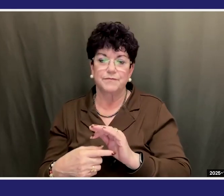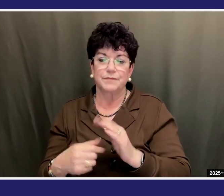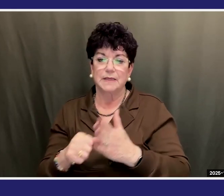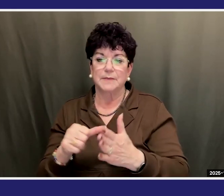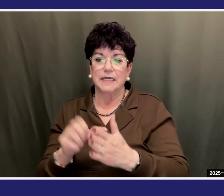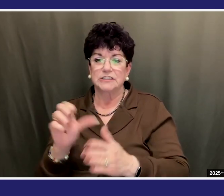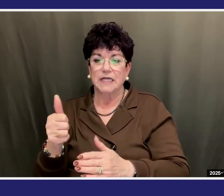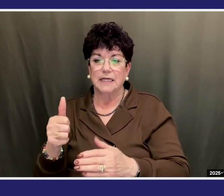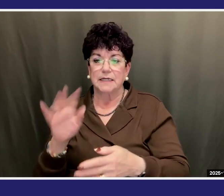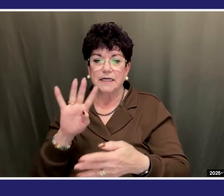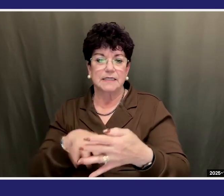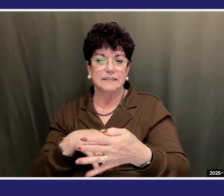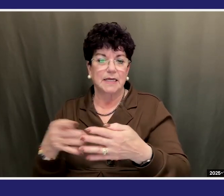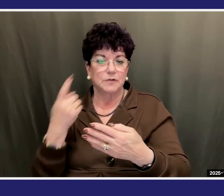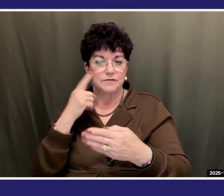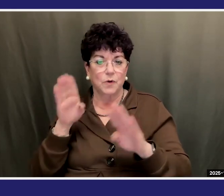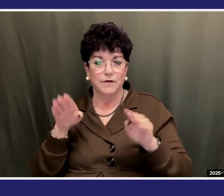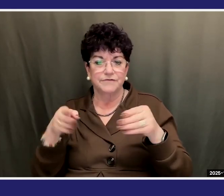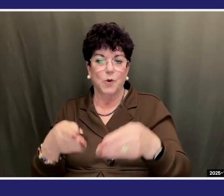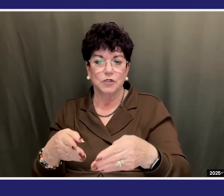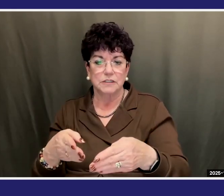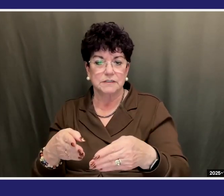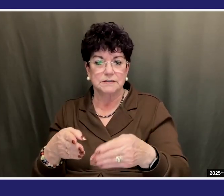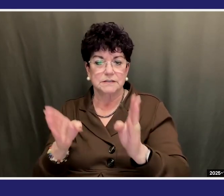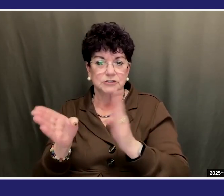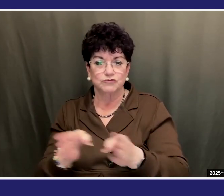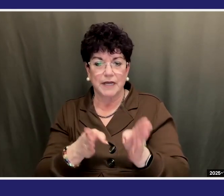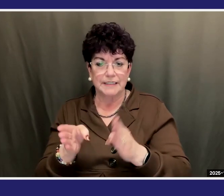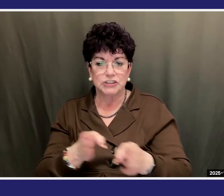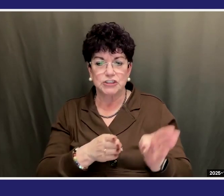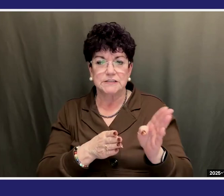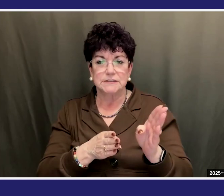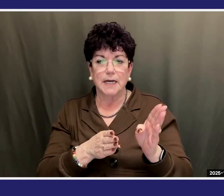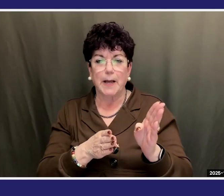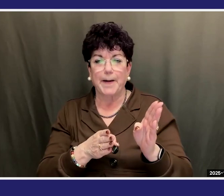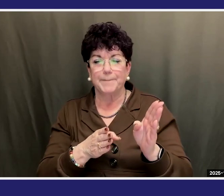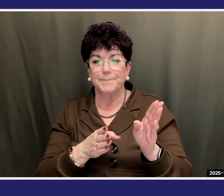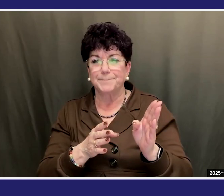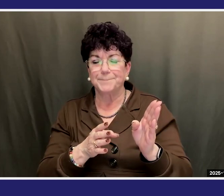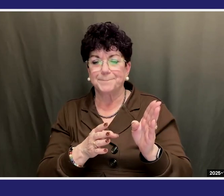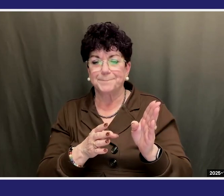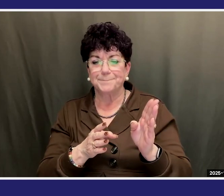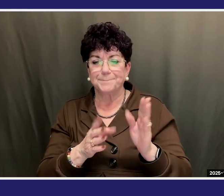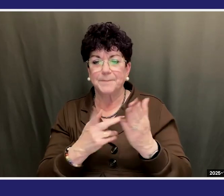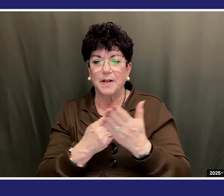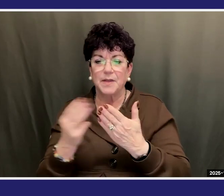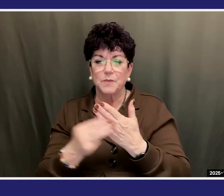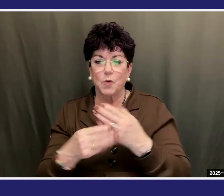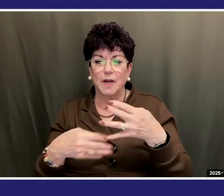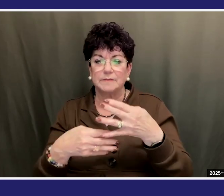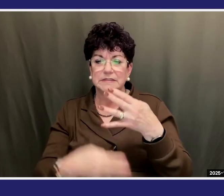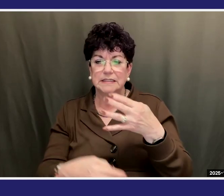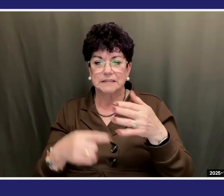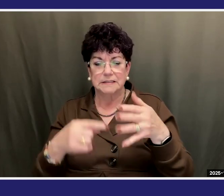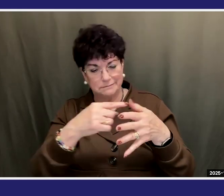the table of focused set of strategies and the programs listed